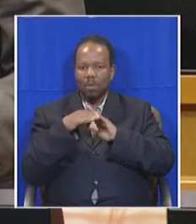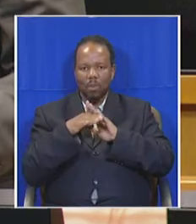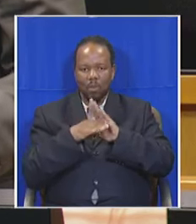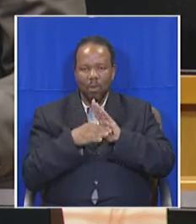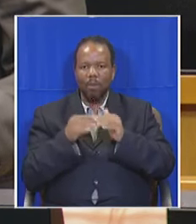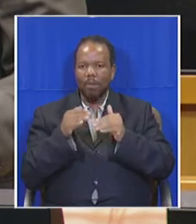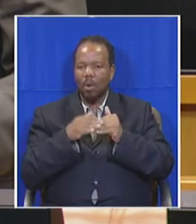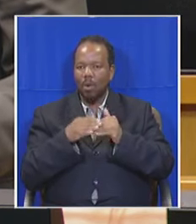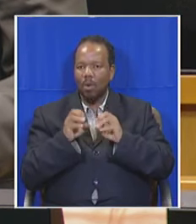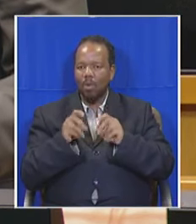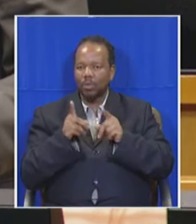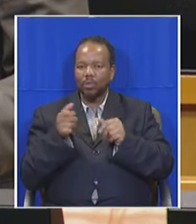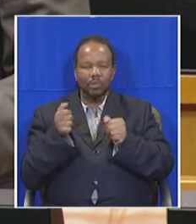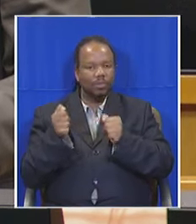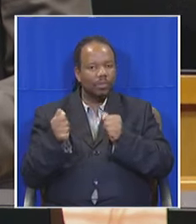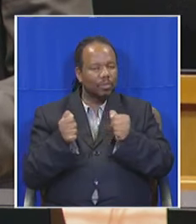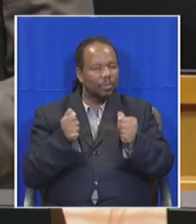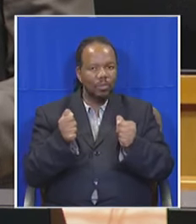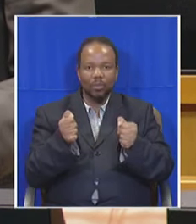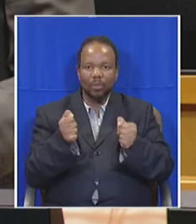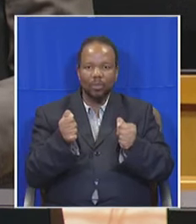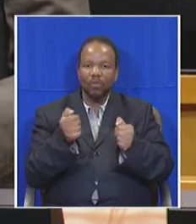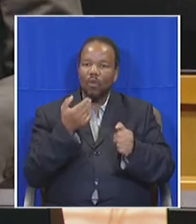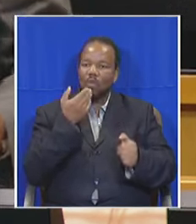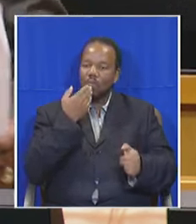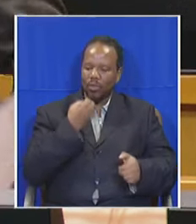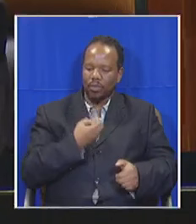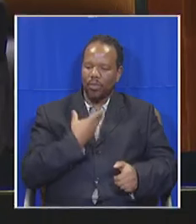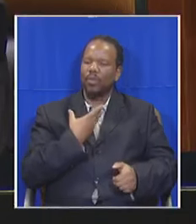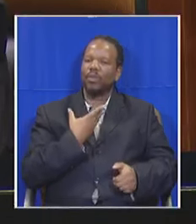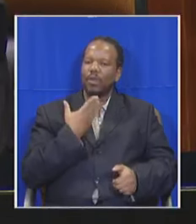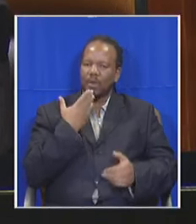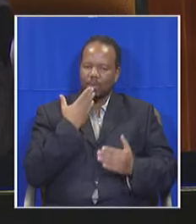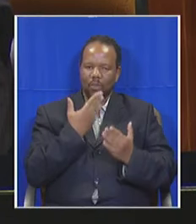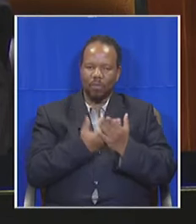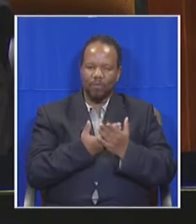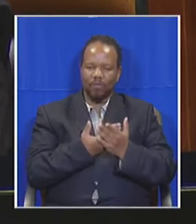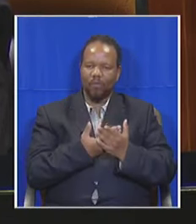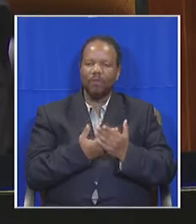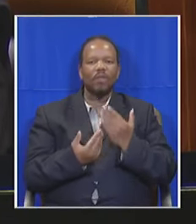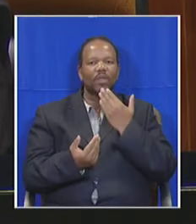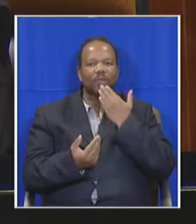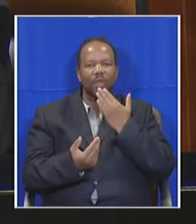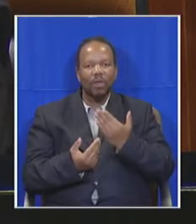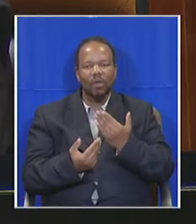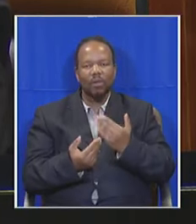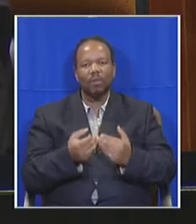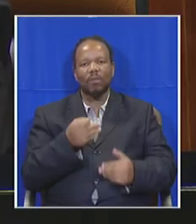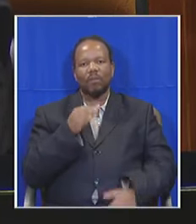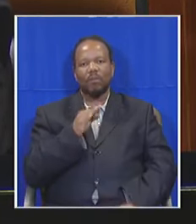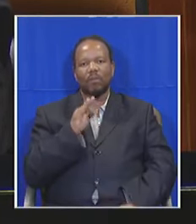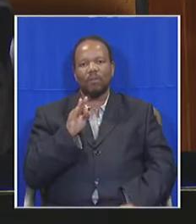employment opportunities, in particular for the youth. I so move. Siyabonga. FF plus